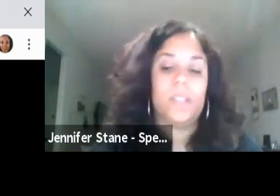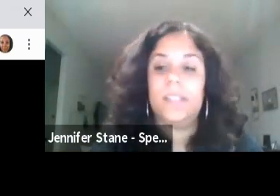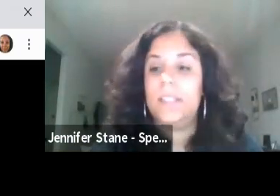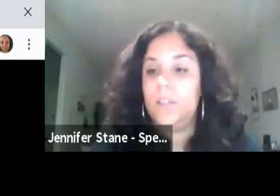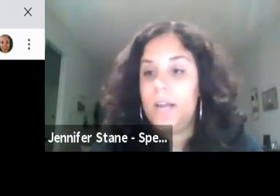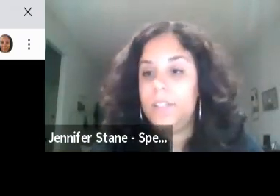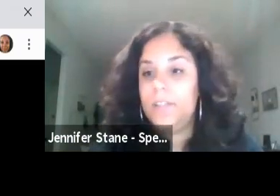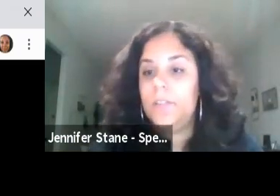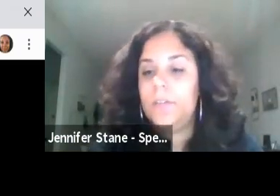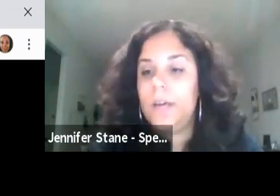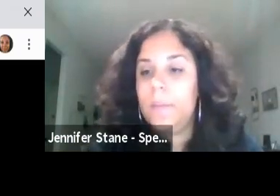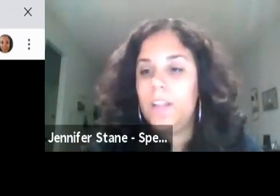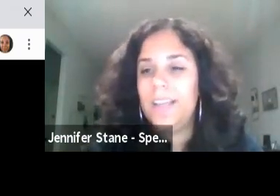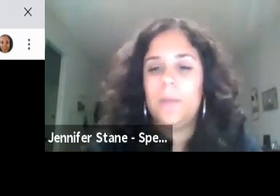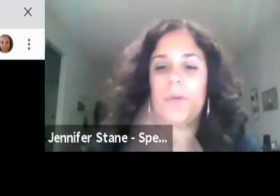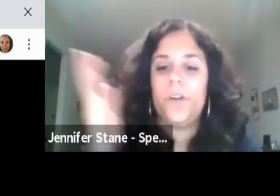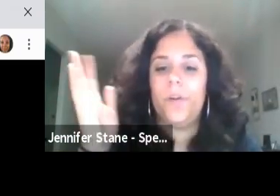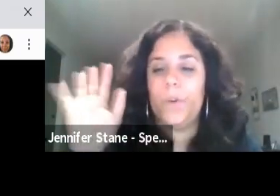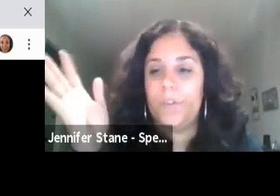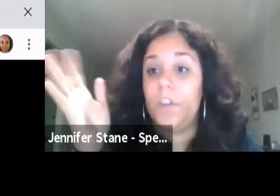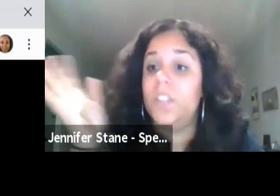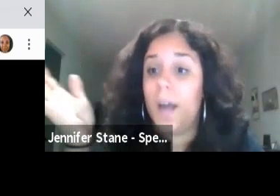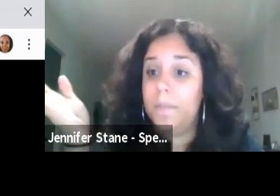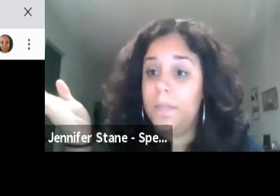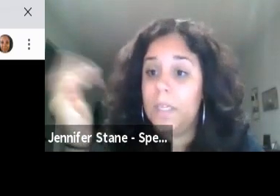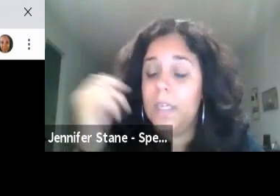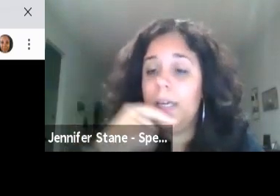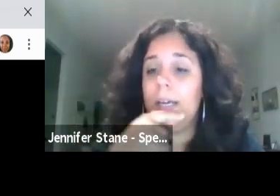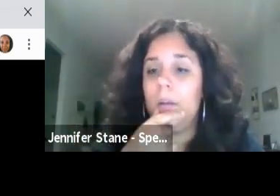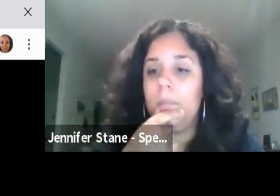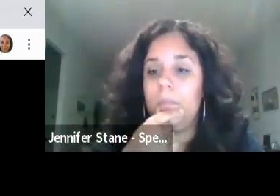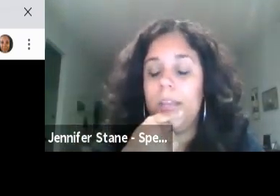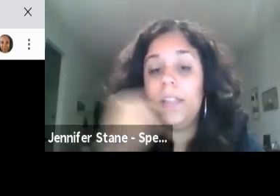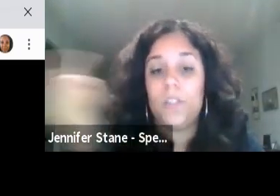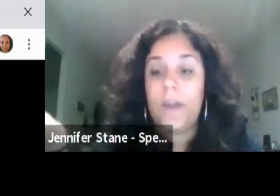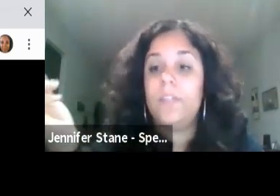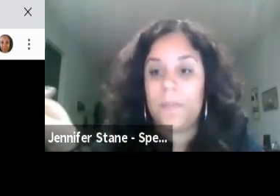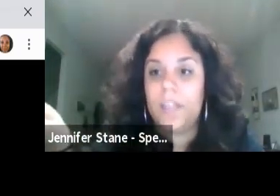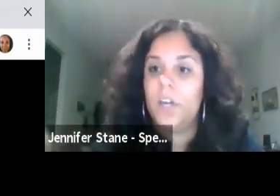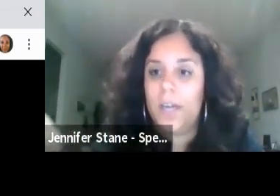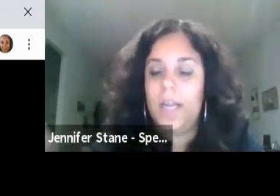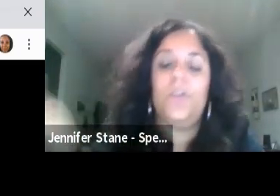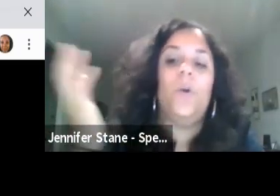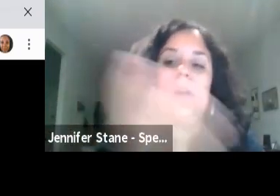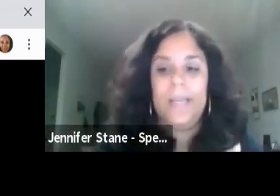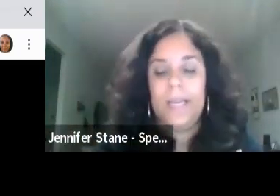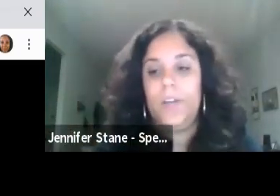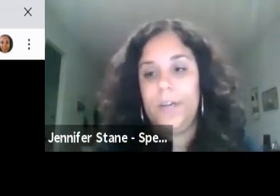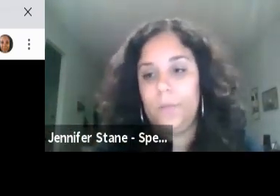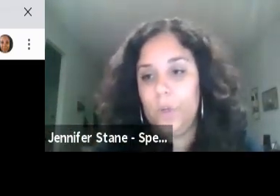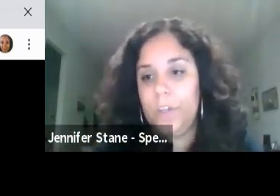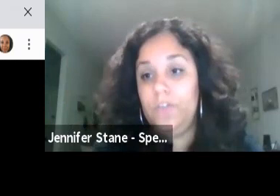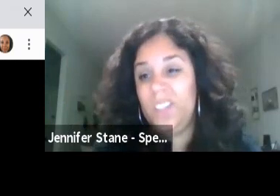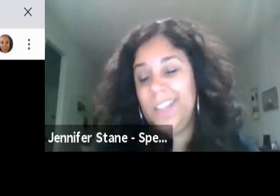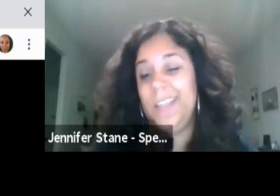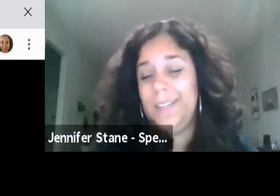And of course, like I said, the dental hygienist, a lot of times we're your first stop. Now, unless you have something that's hurting and you go right in and you're